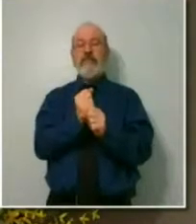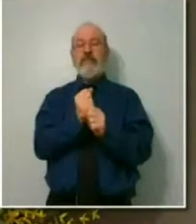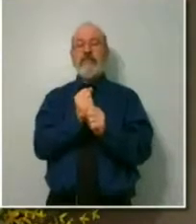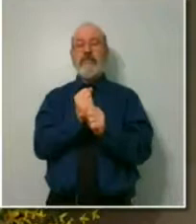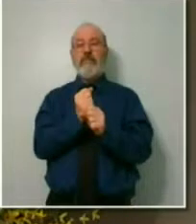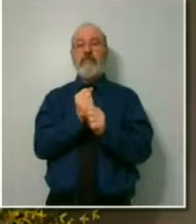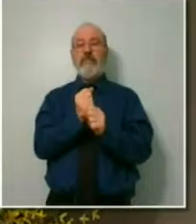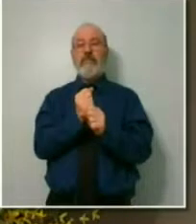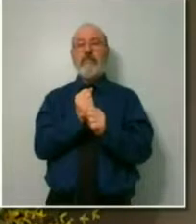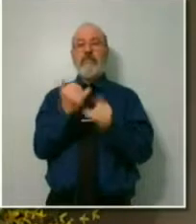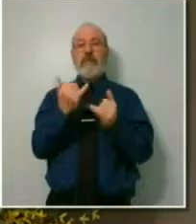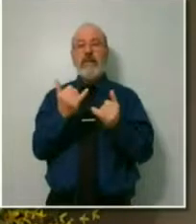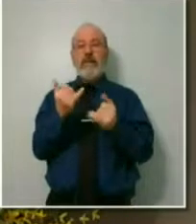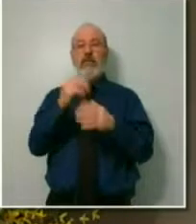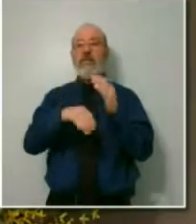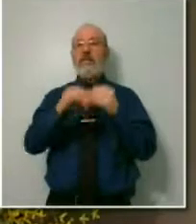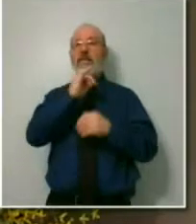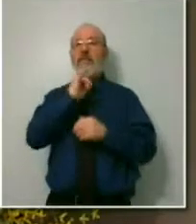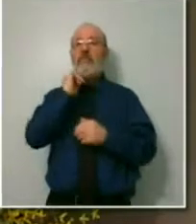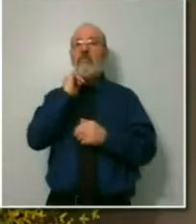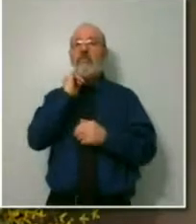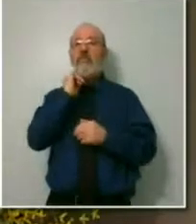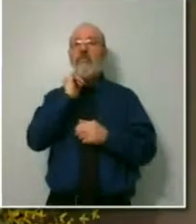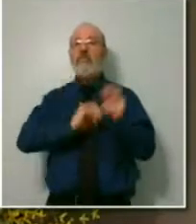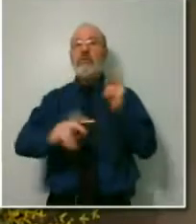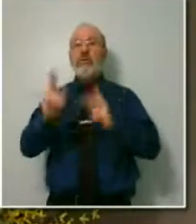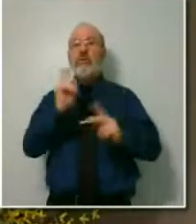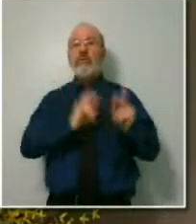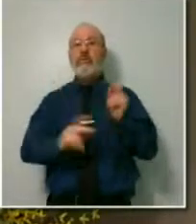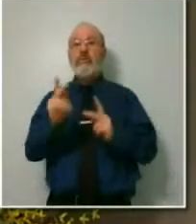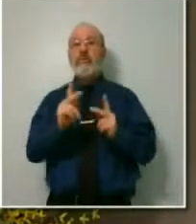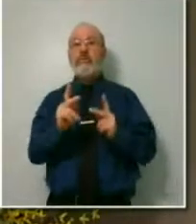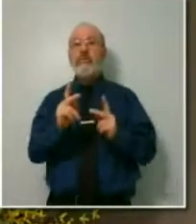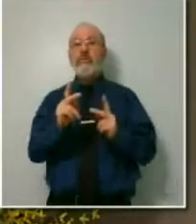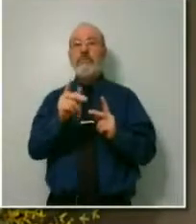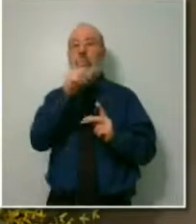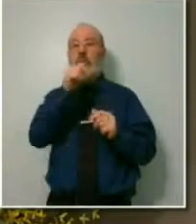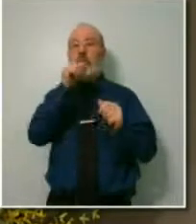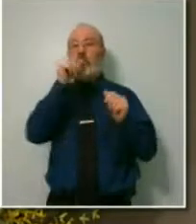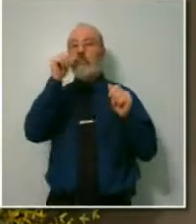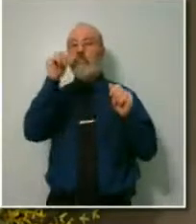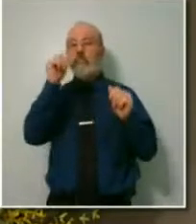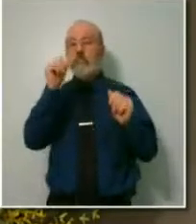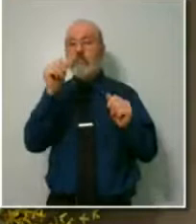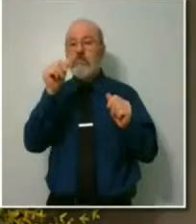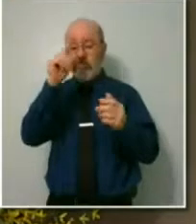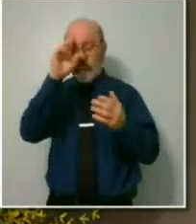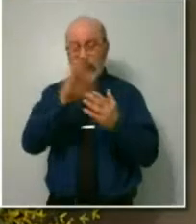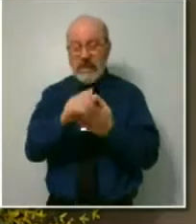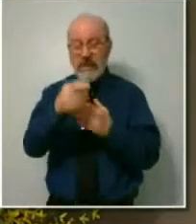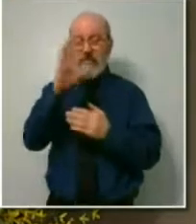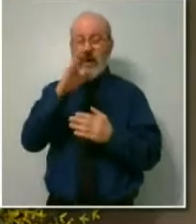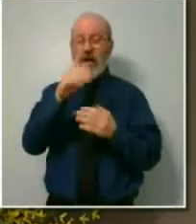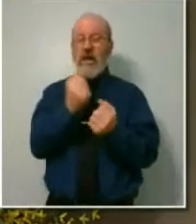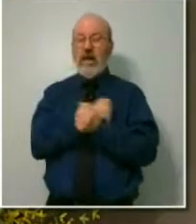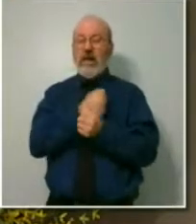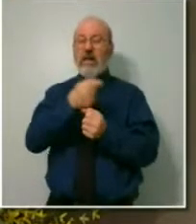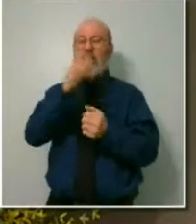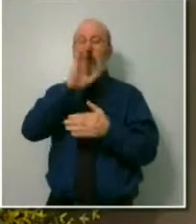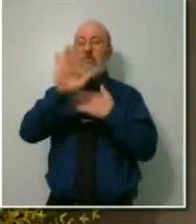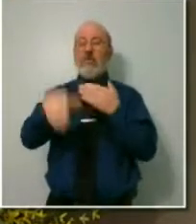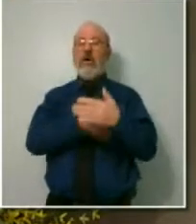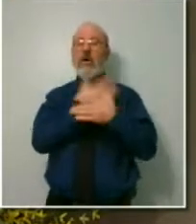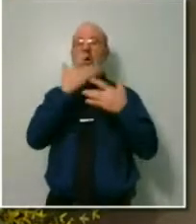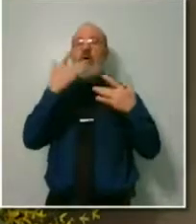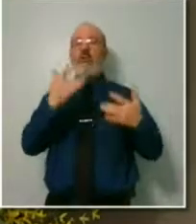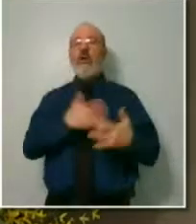Now, in Israel, there were people who believed in God and loved God with all their heart, mind,